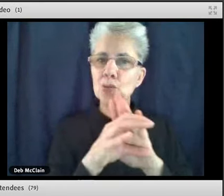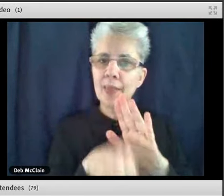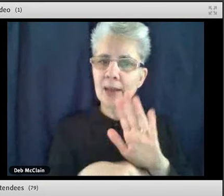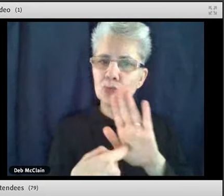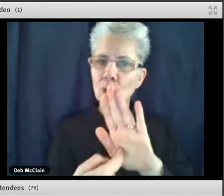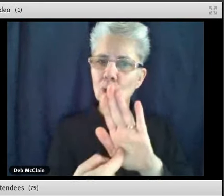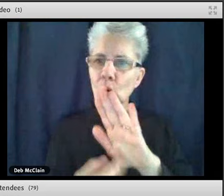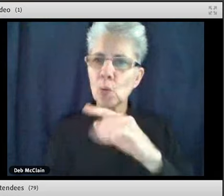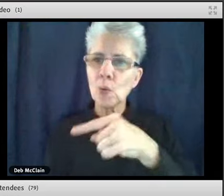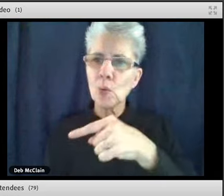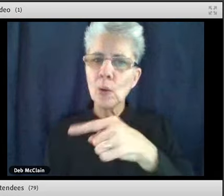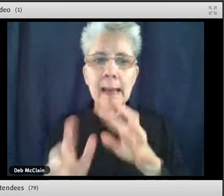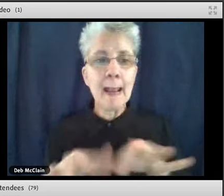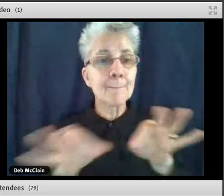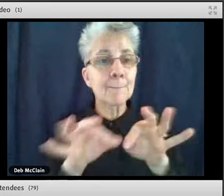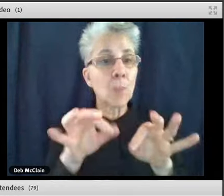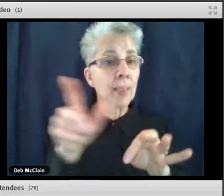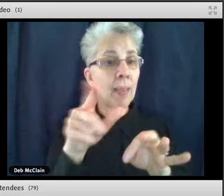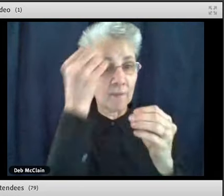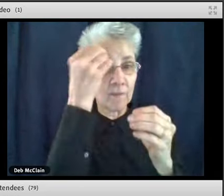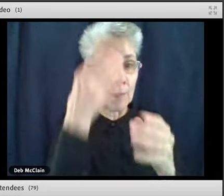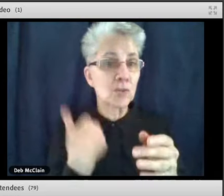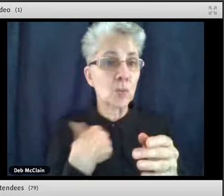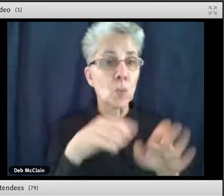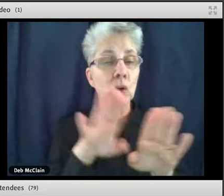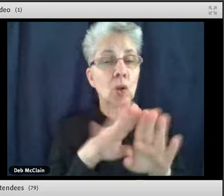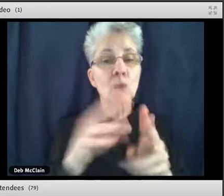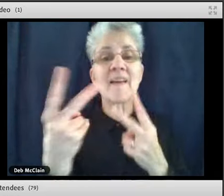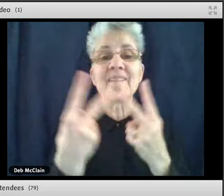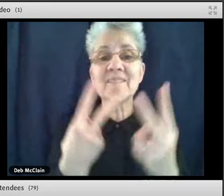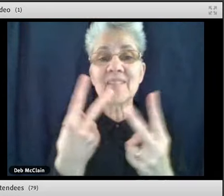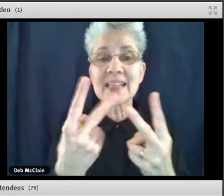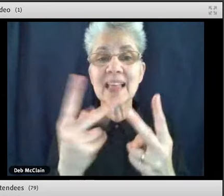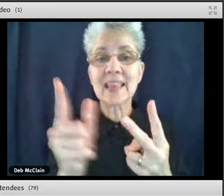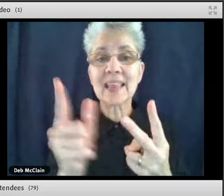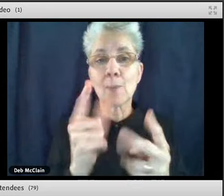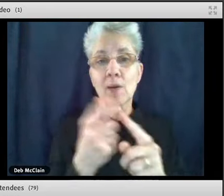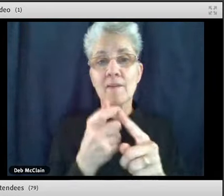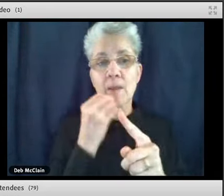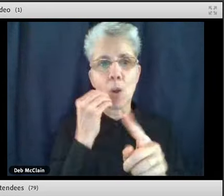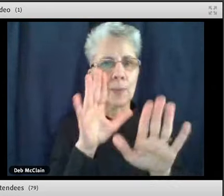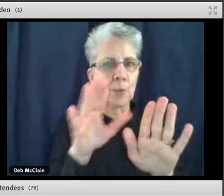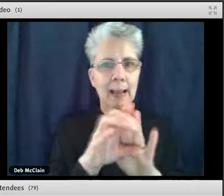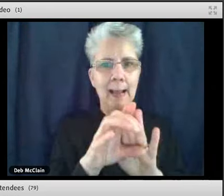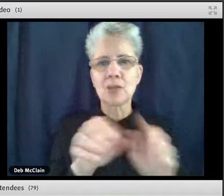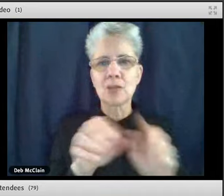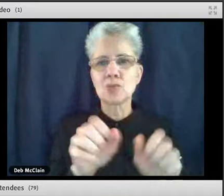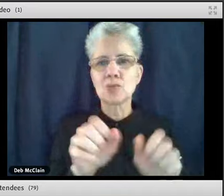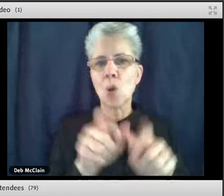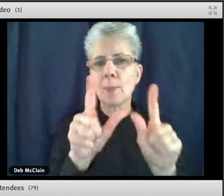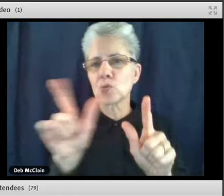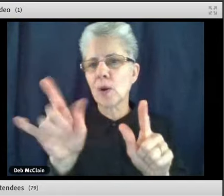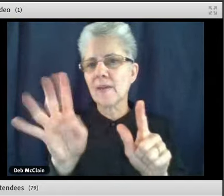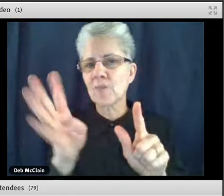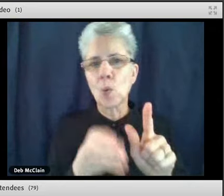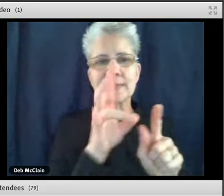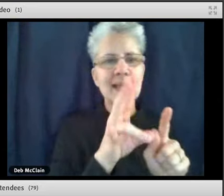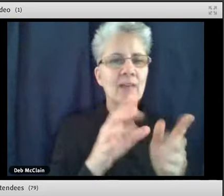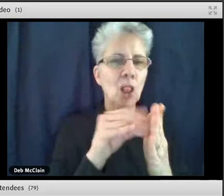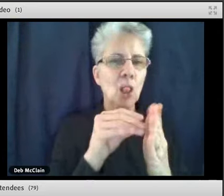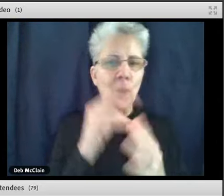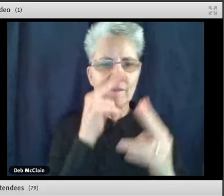I think marketing in this time is important. We're doing the same things that we've always done, but just reminding people, hey, we're still here. Our doors